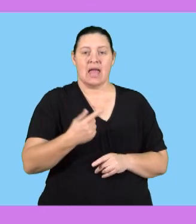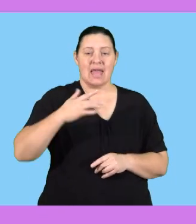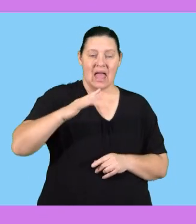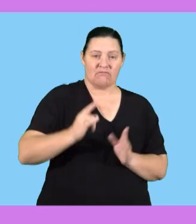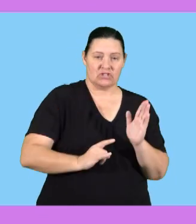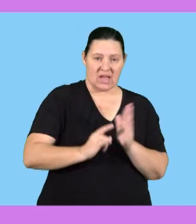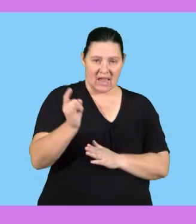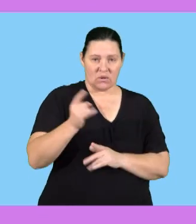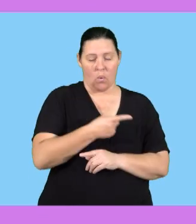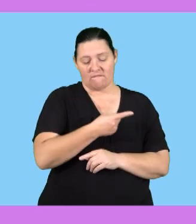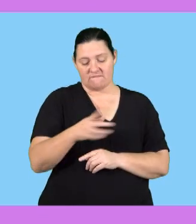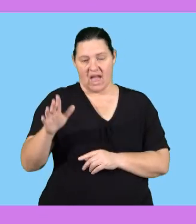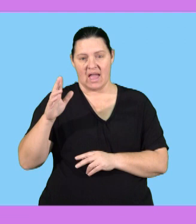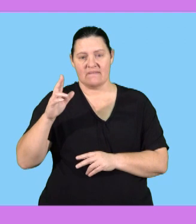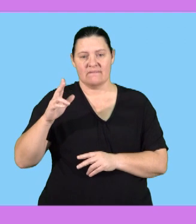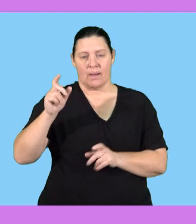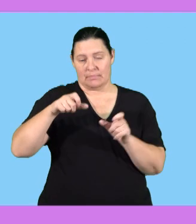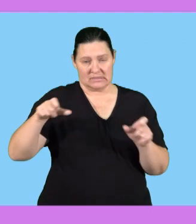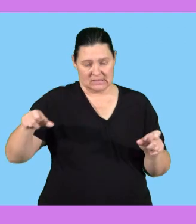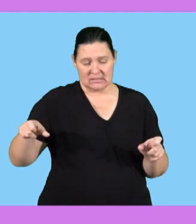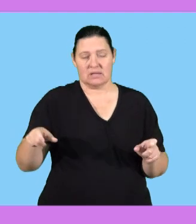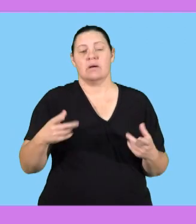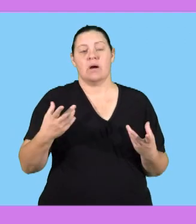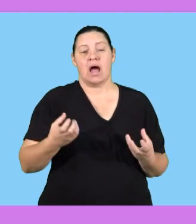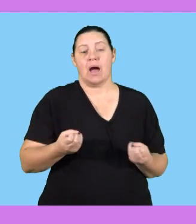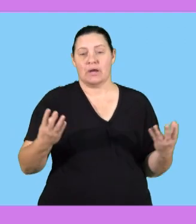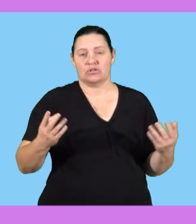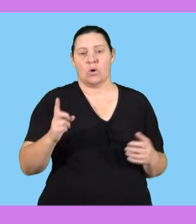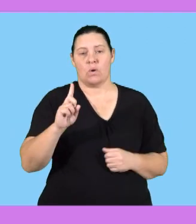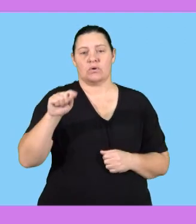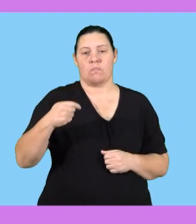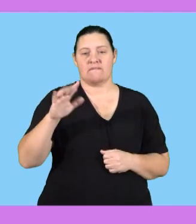that the average height of the 5 final contestants is